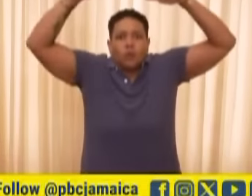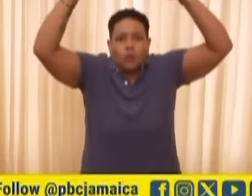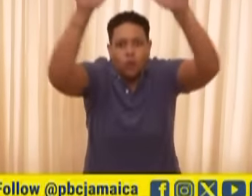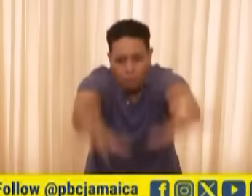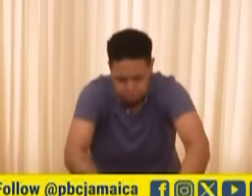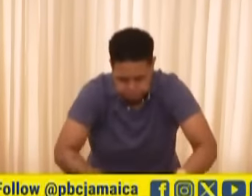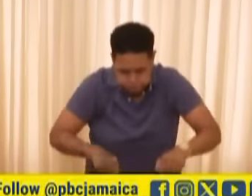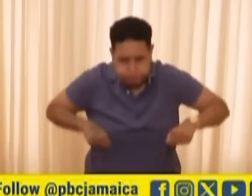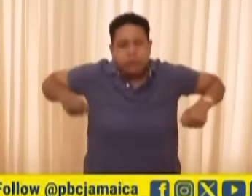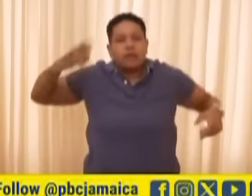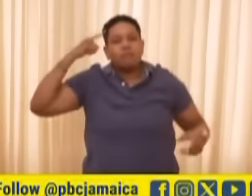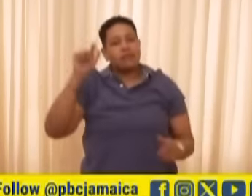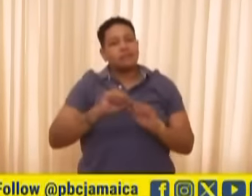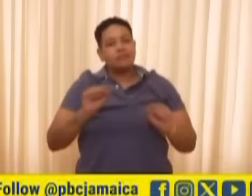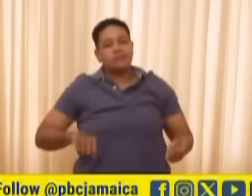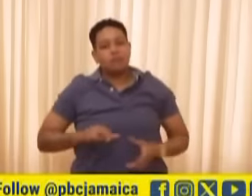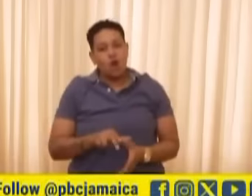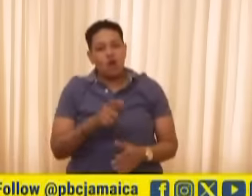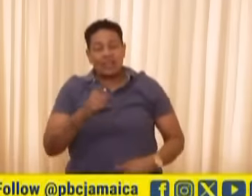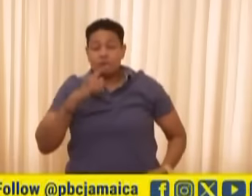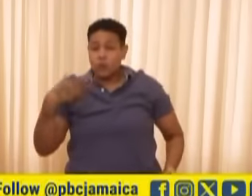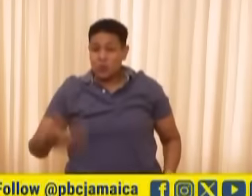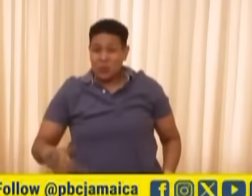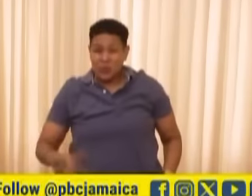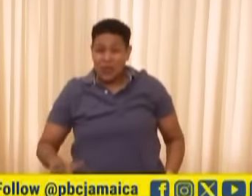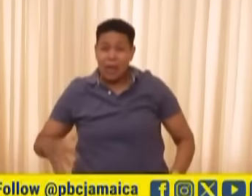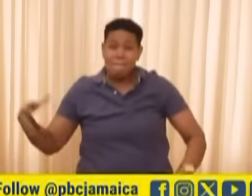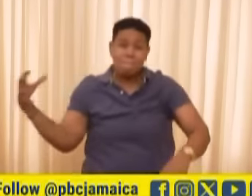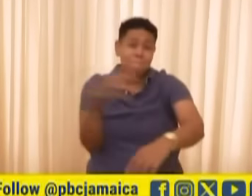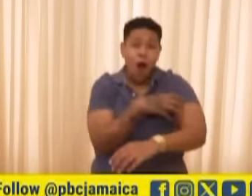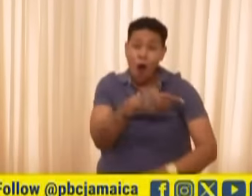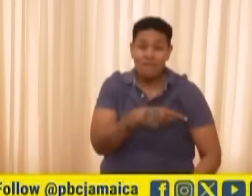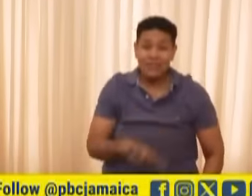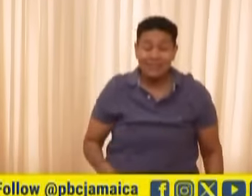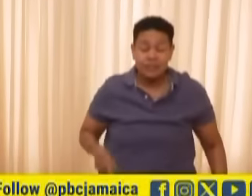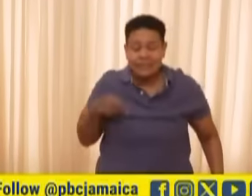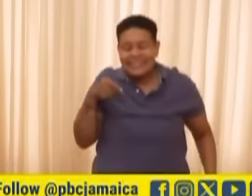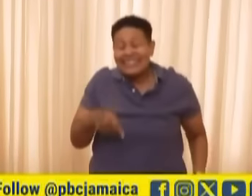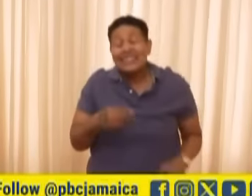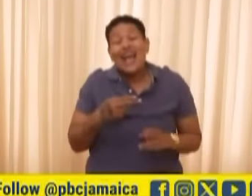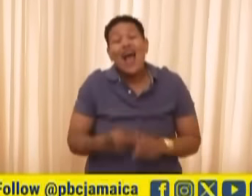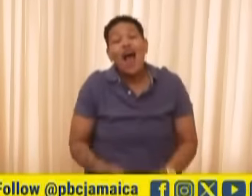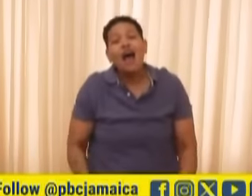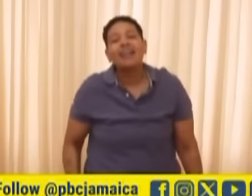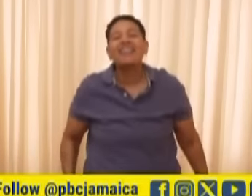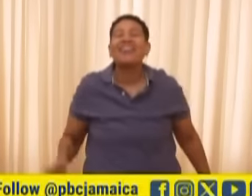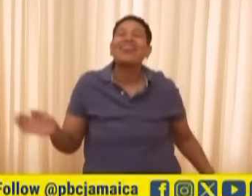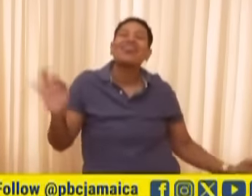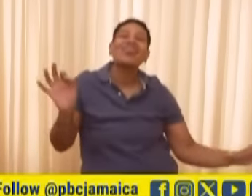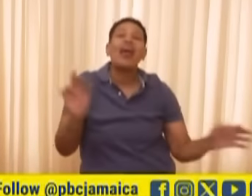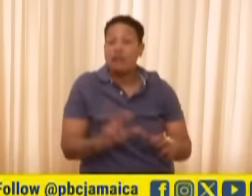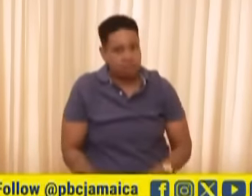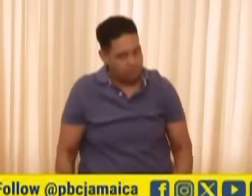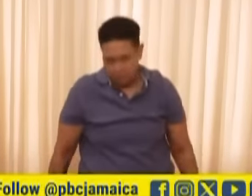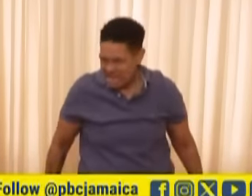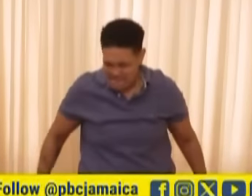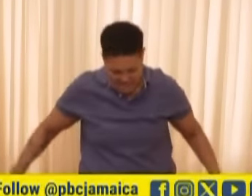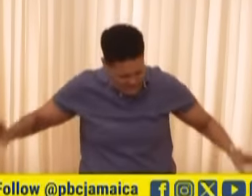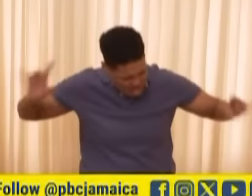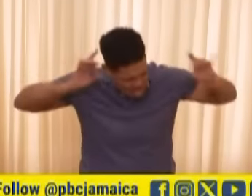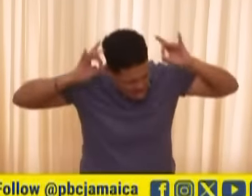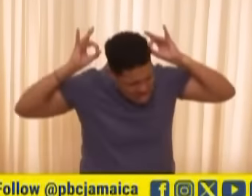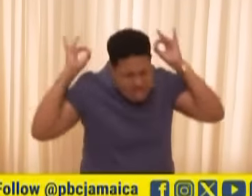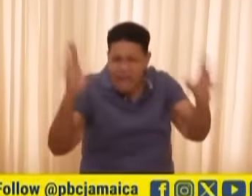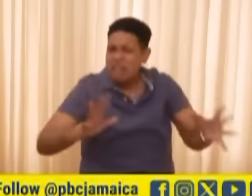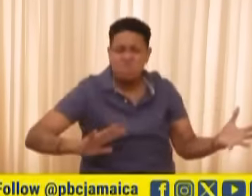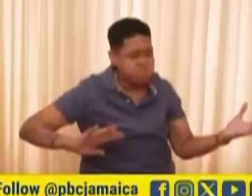of this system. As I said, it is it is what is called a catastrophic hurricane. That is what is expected to not